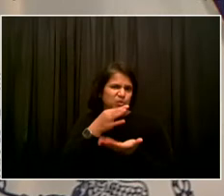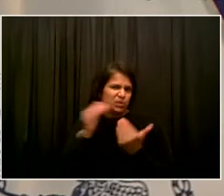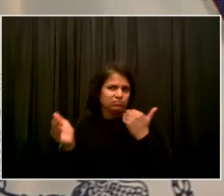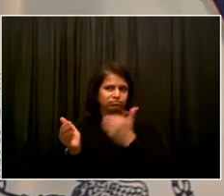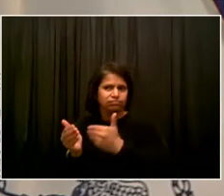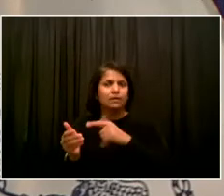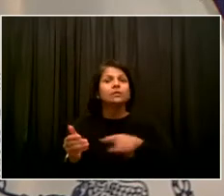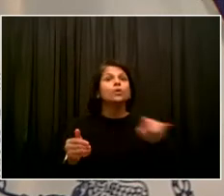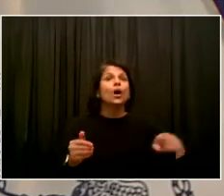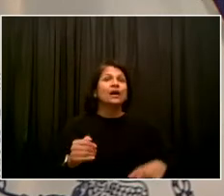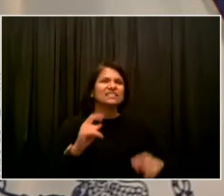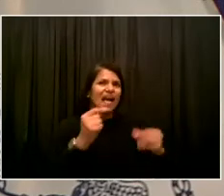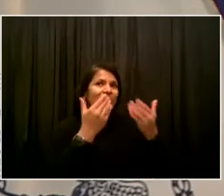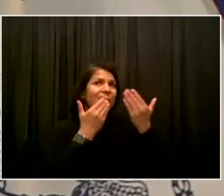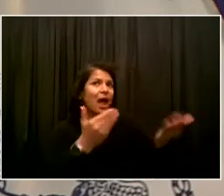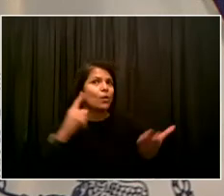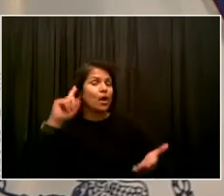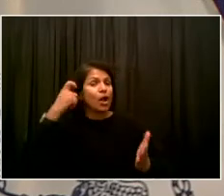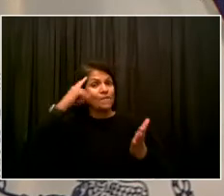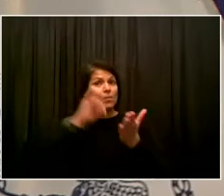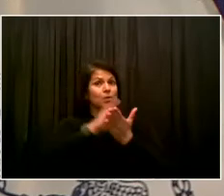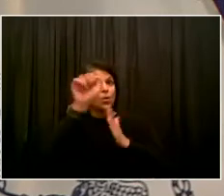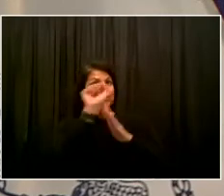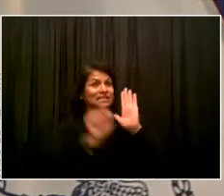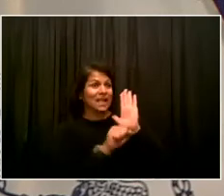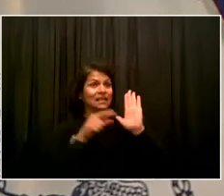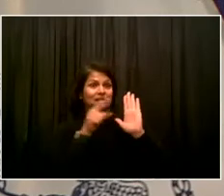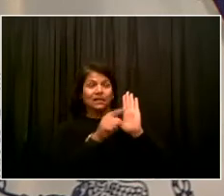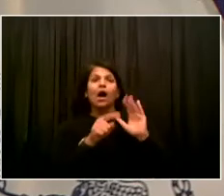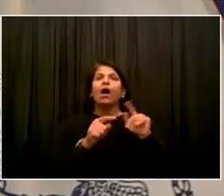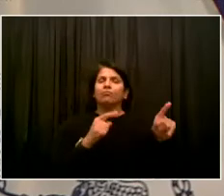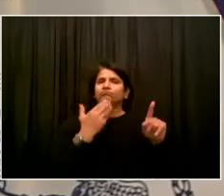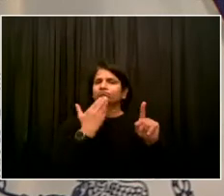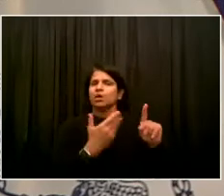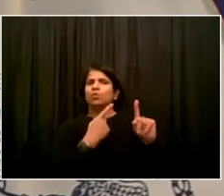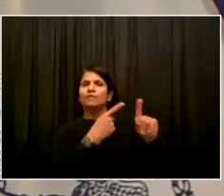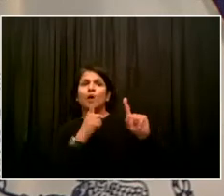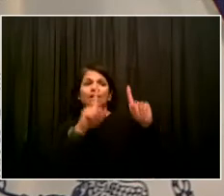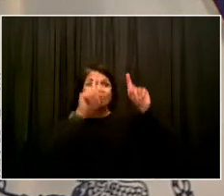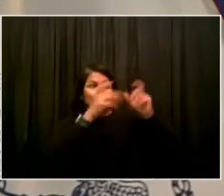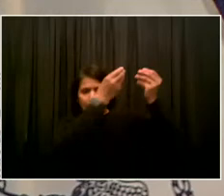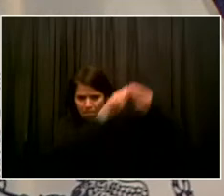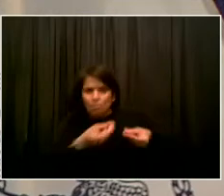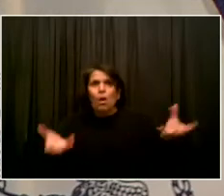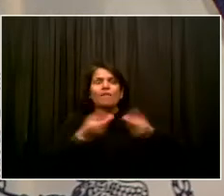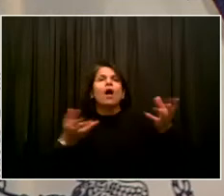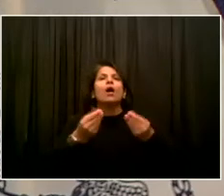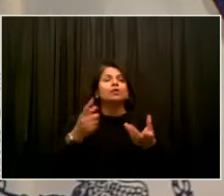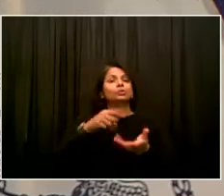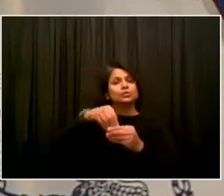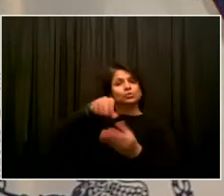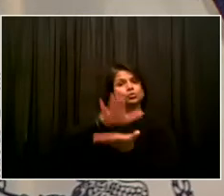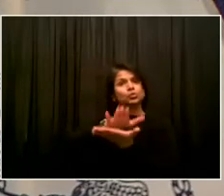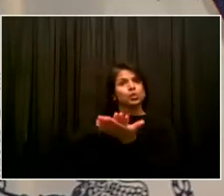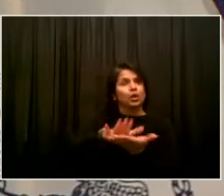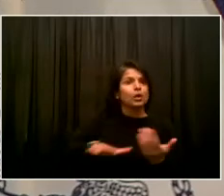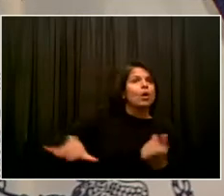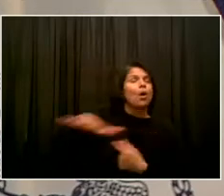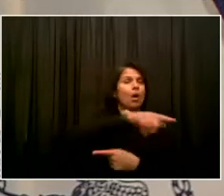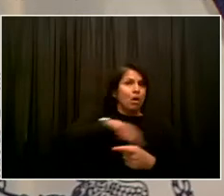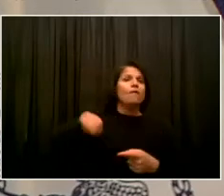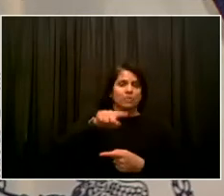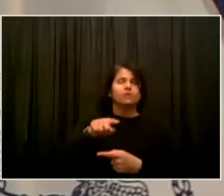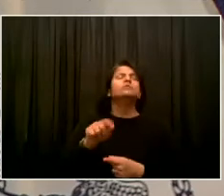for our schools. That's going to really help us as we announce a new approach that's going to keep kids safe but also keep schools